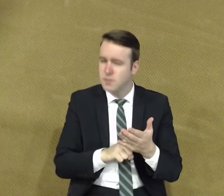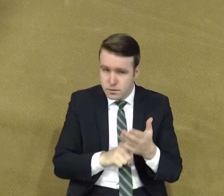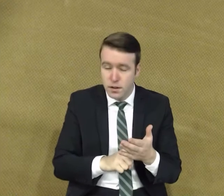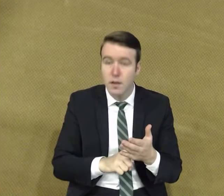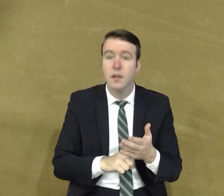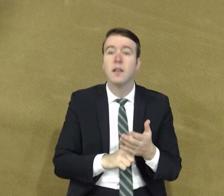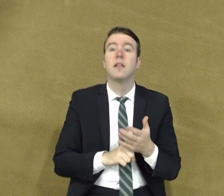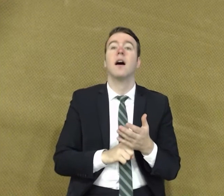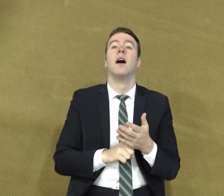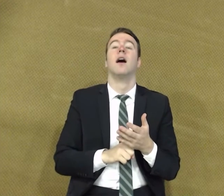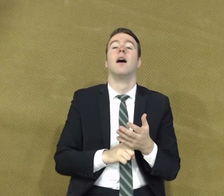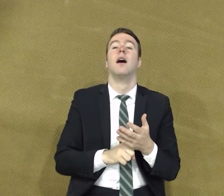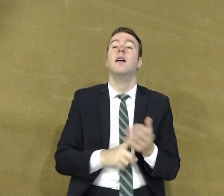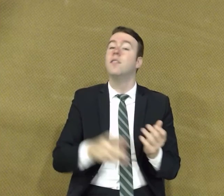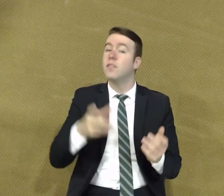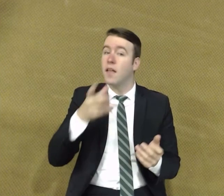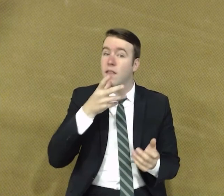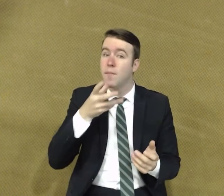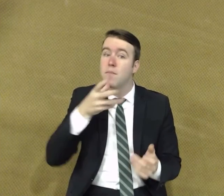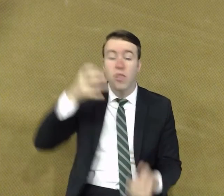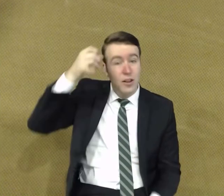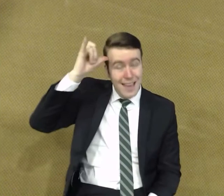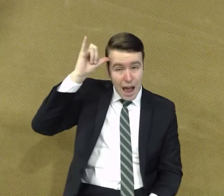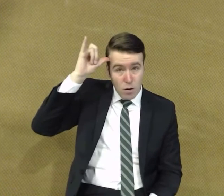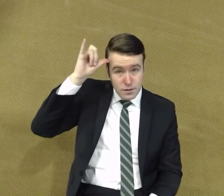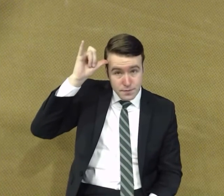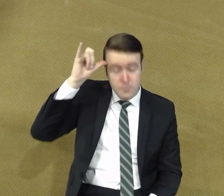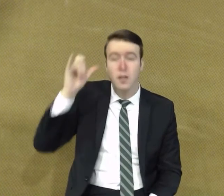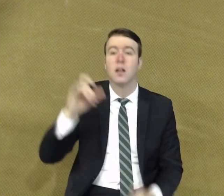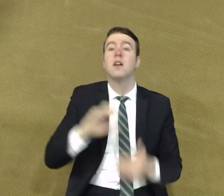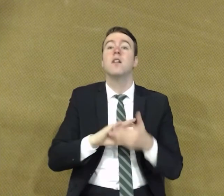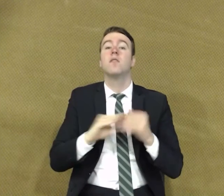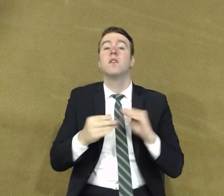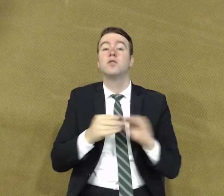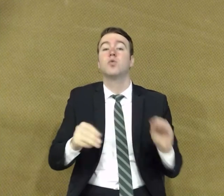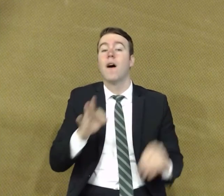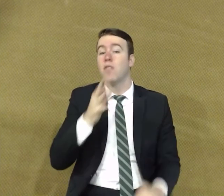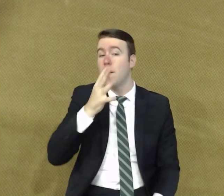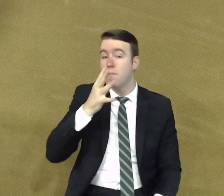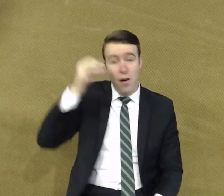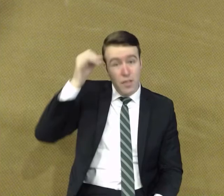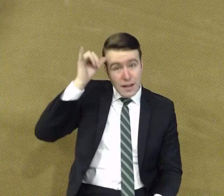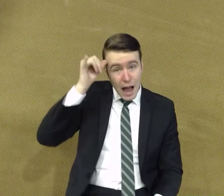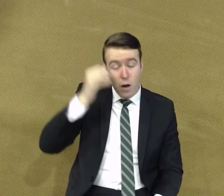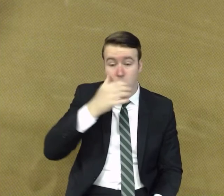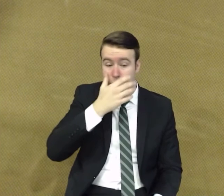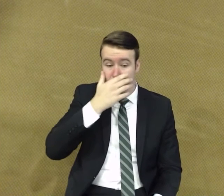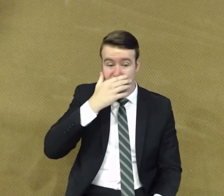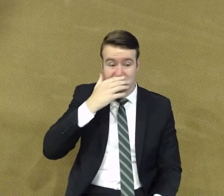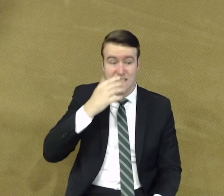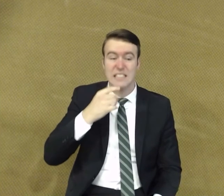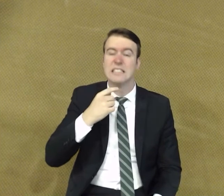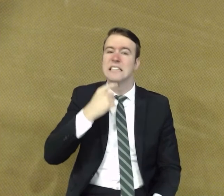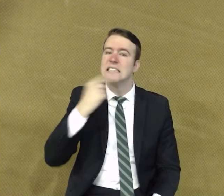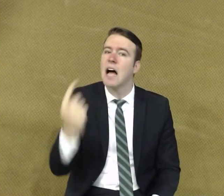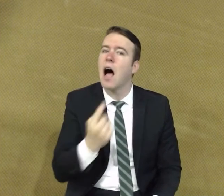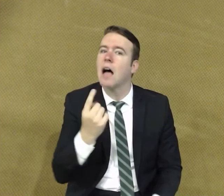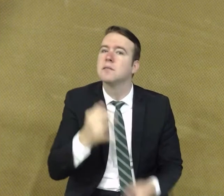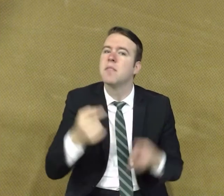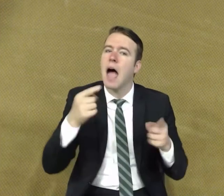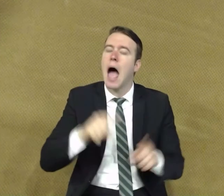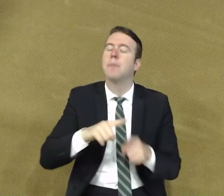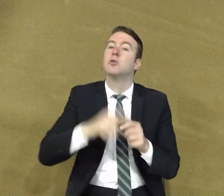common is the mother cows. The story of the mother cows tells something that happens